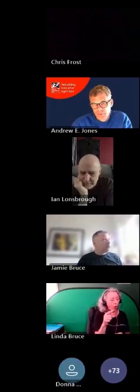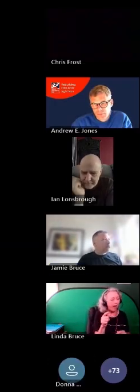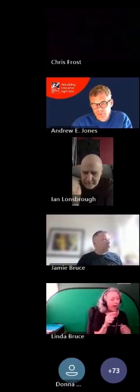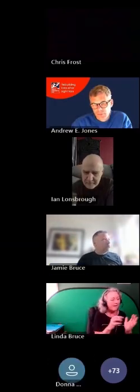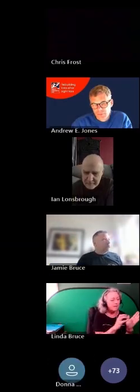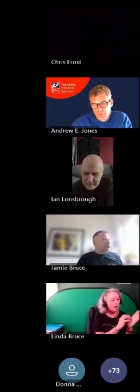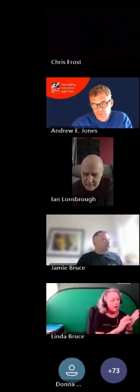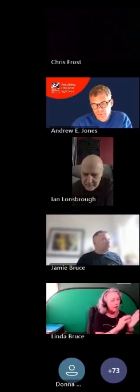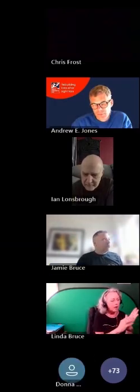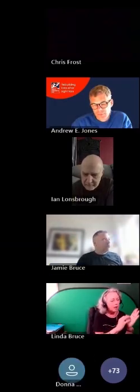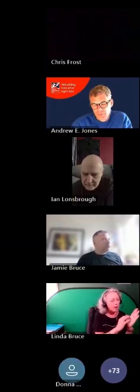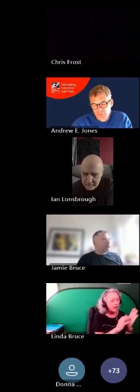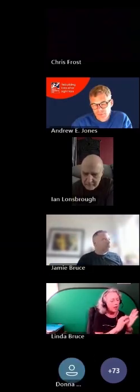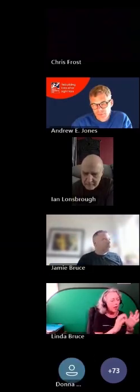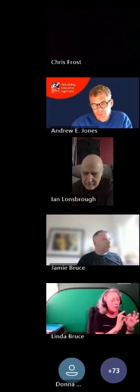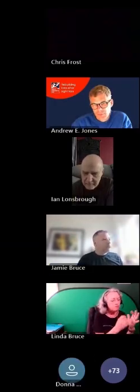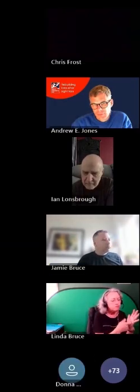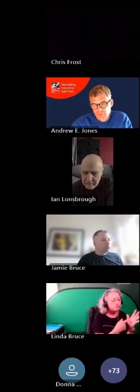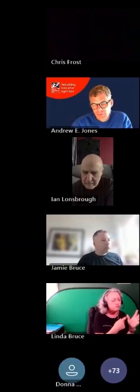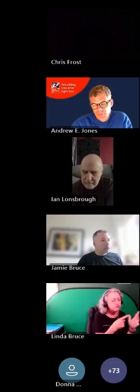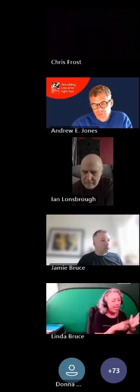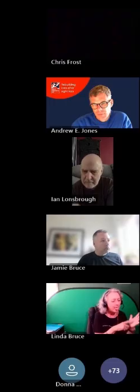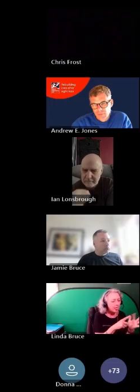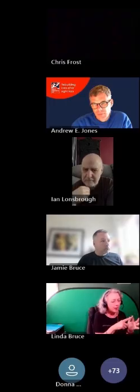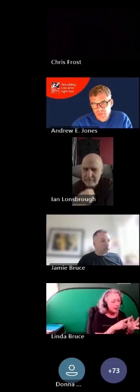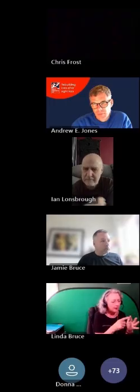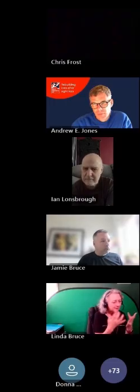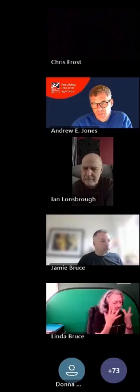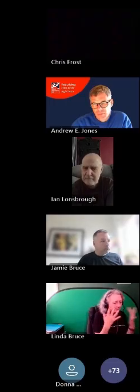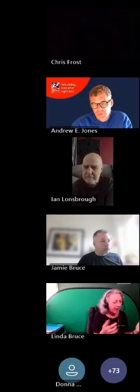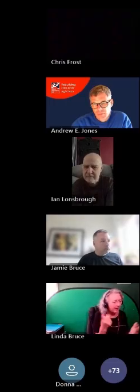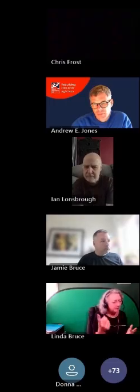Braille display, so you don't hear my VoiceOver.